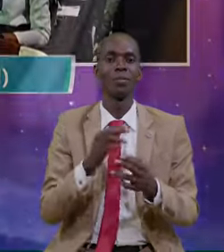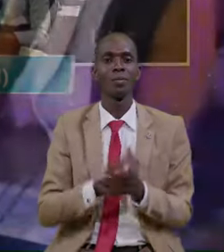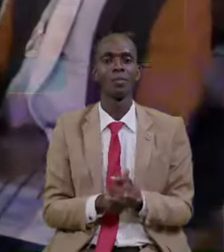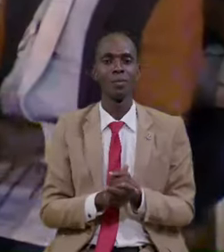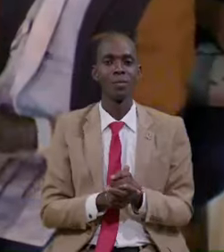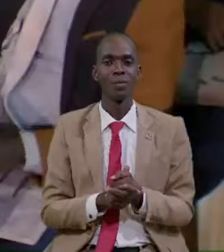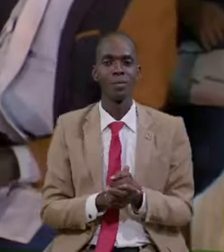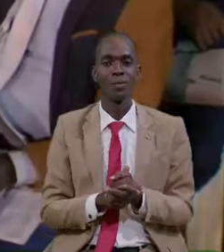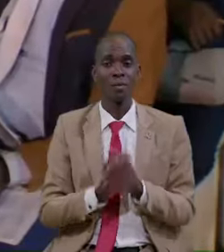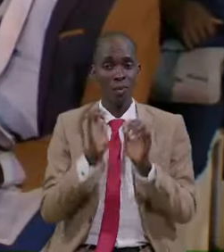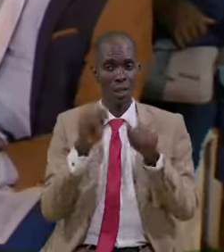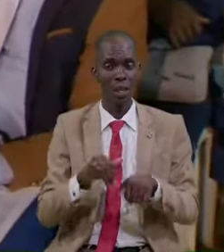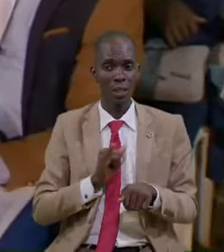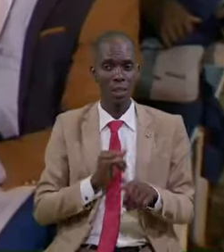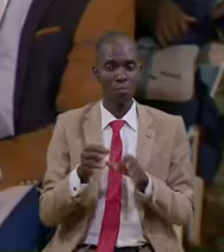Can I tell you something?